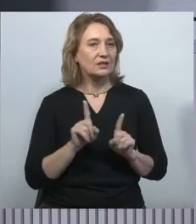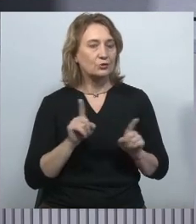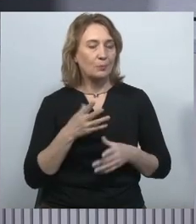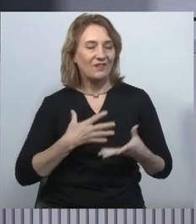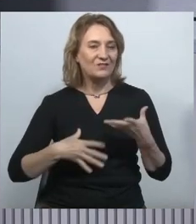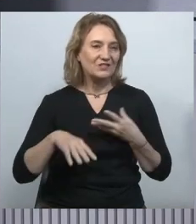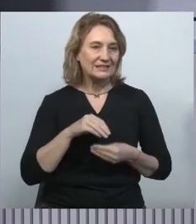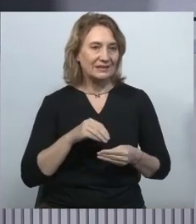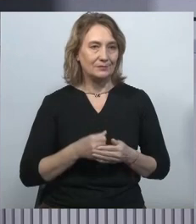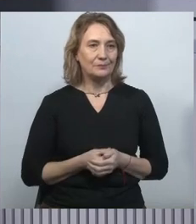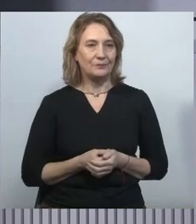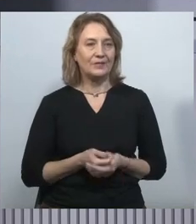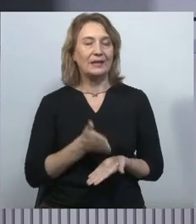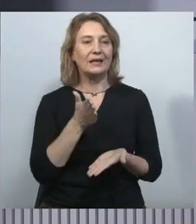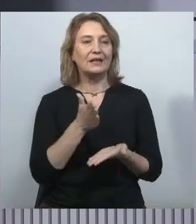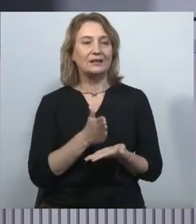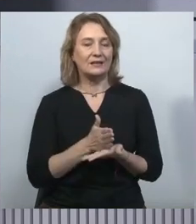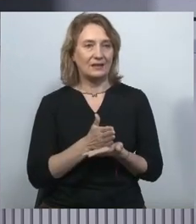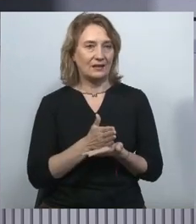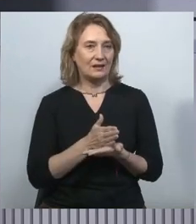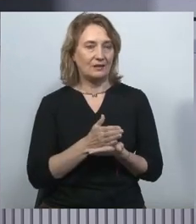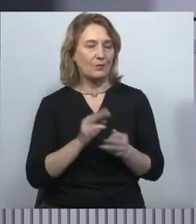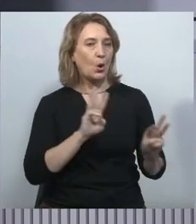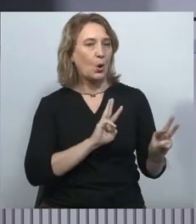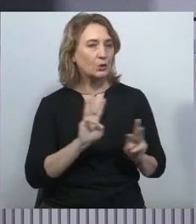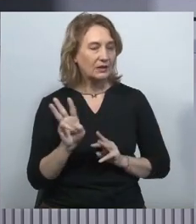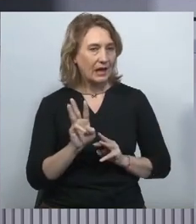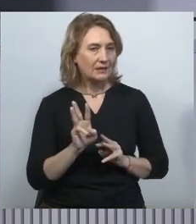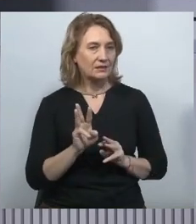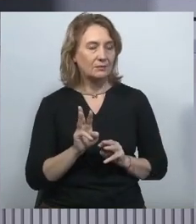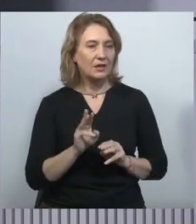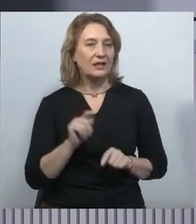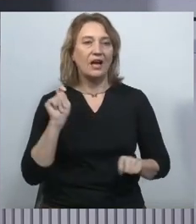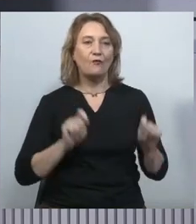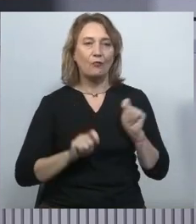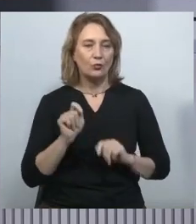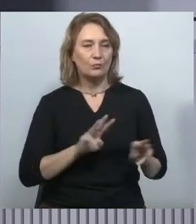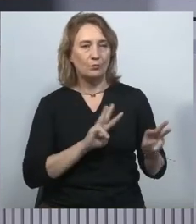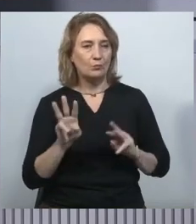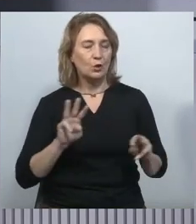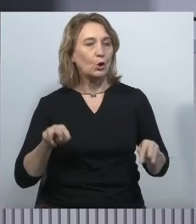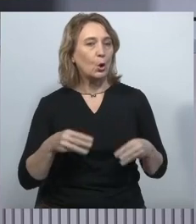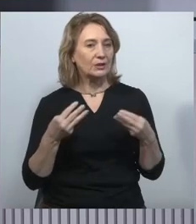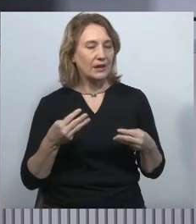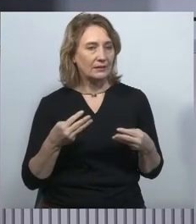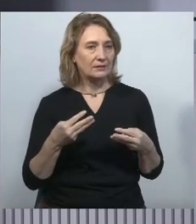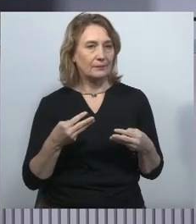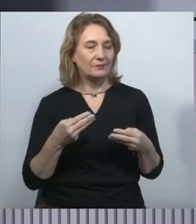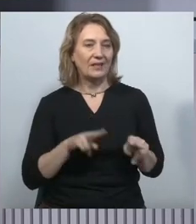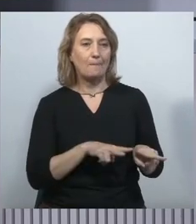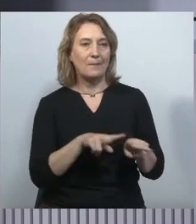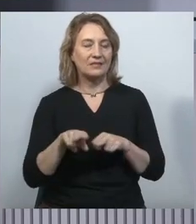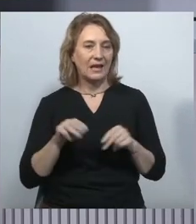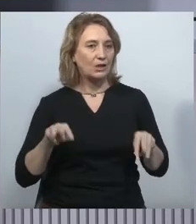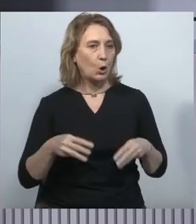quite obvious that we are spending more and more time online. This forum is